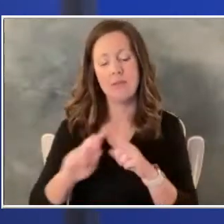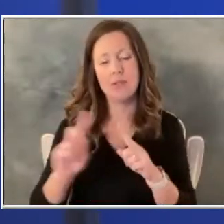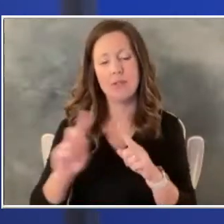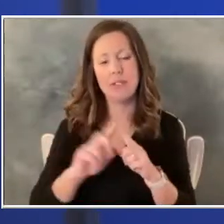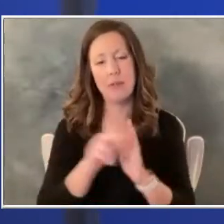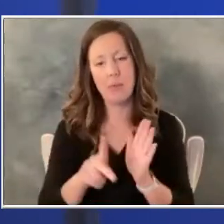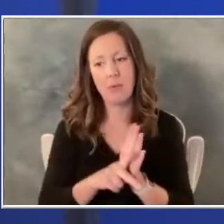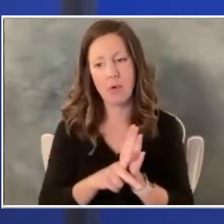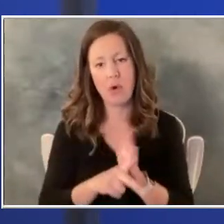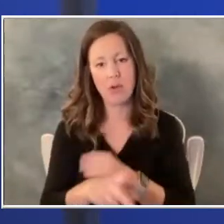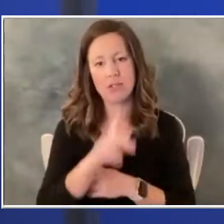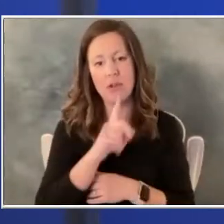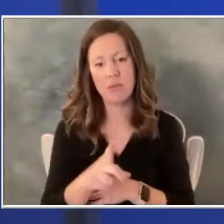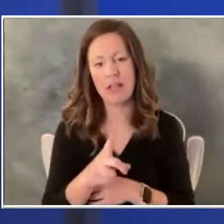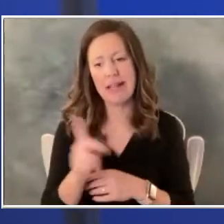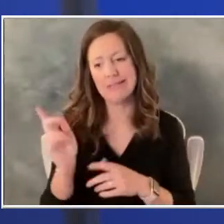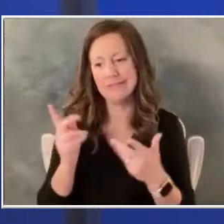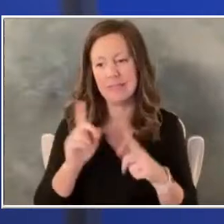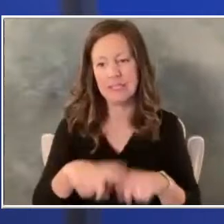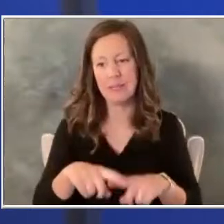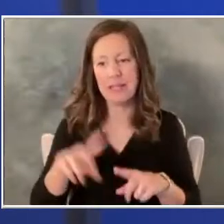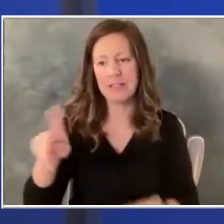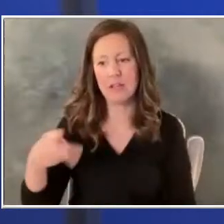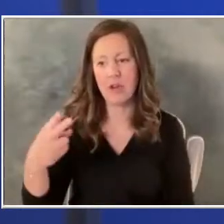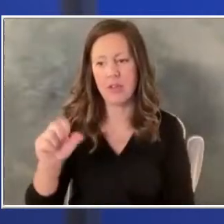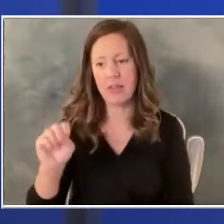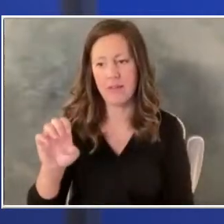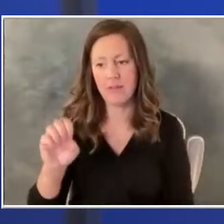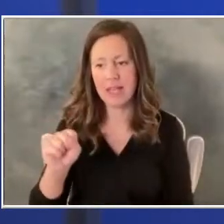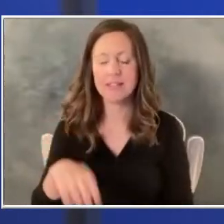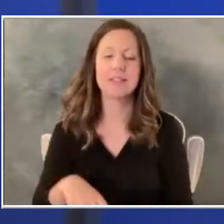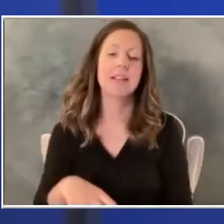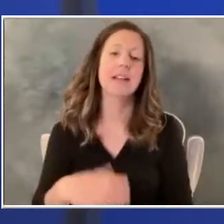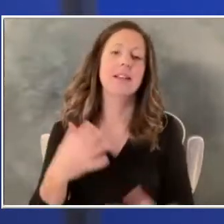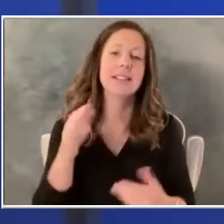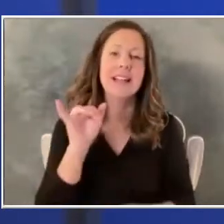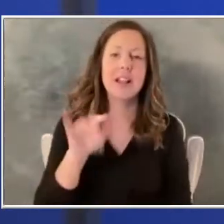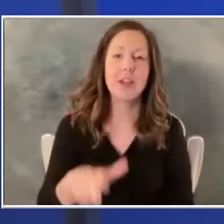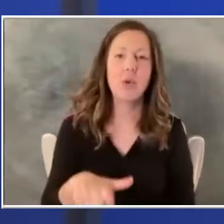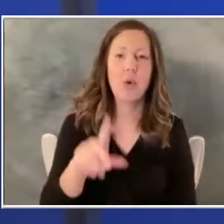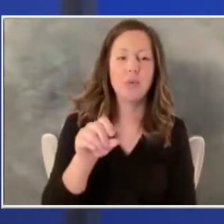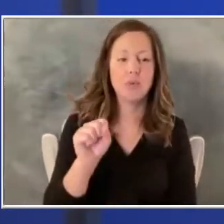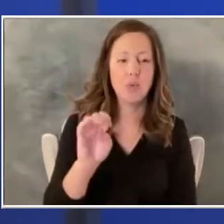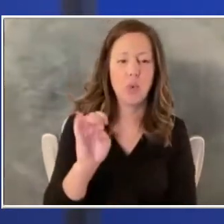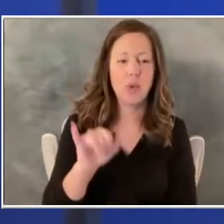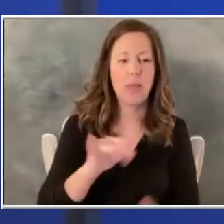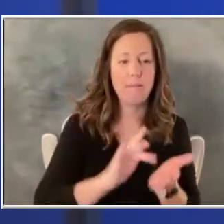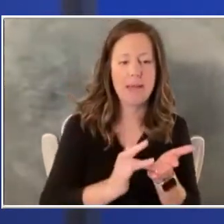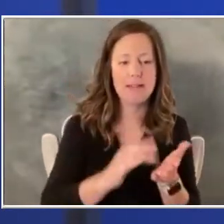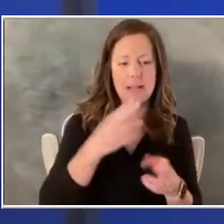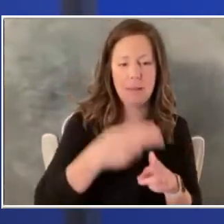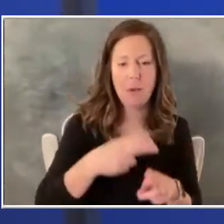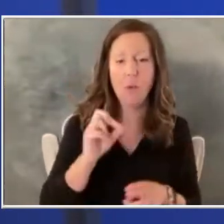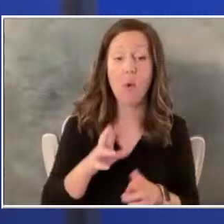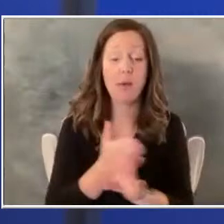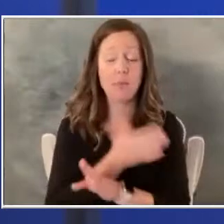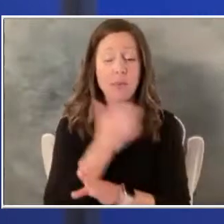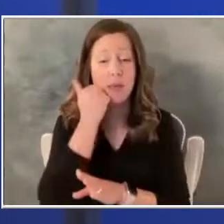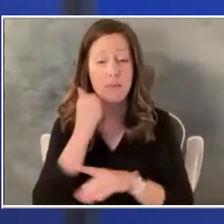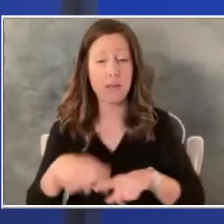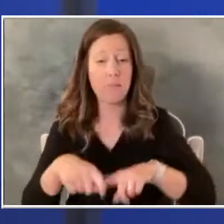life phases. One with low-dose tamoxifen, for example, for premenopausal high-risk